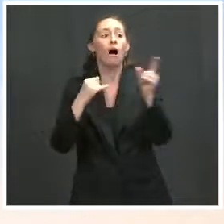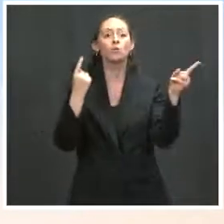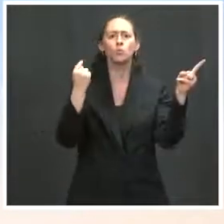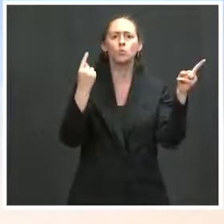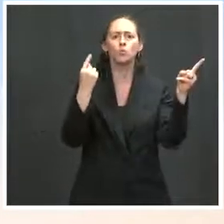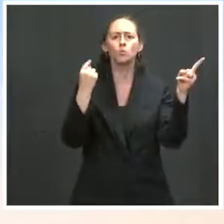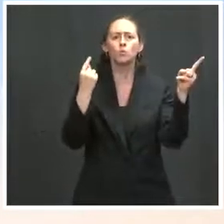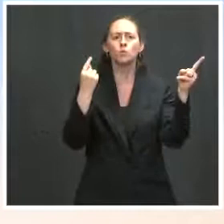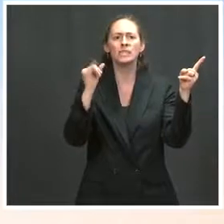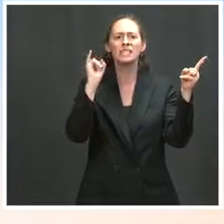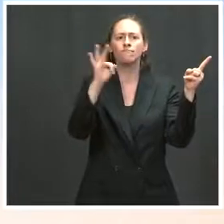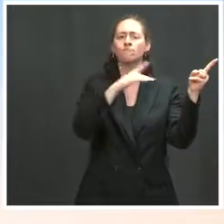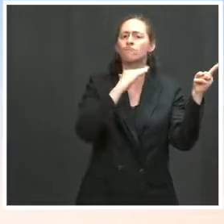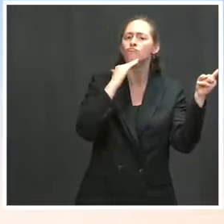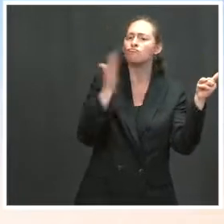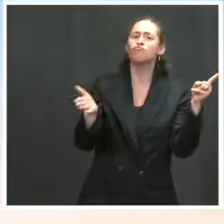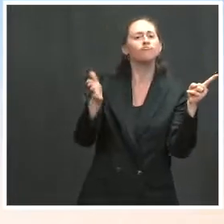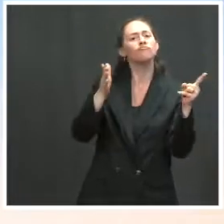allow for a free and independent